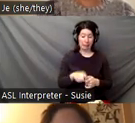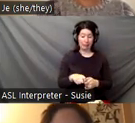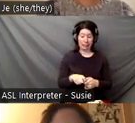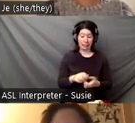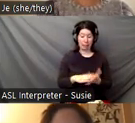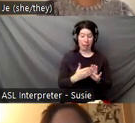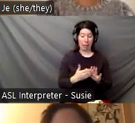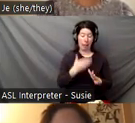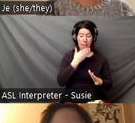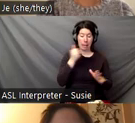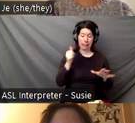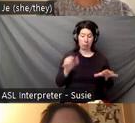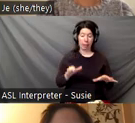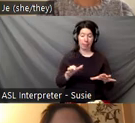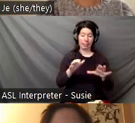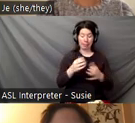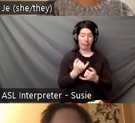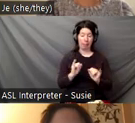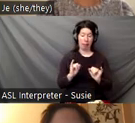like independent financial audits,